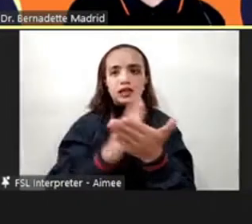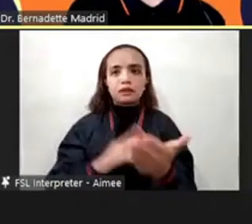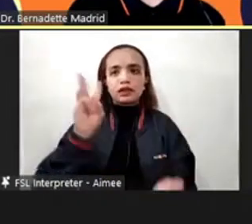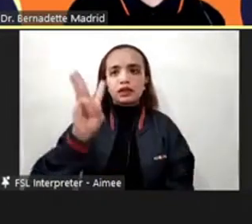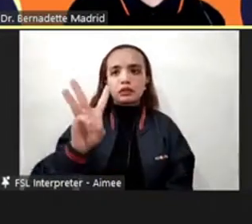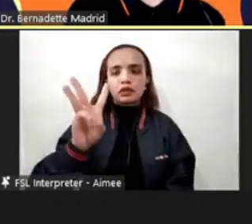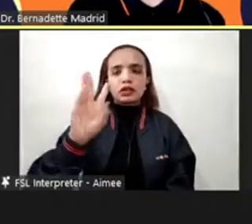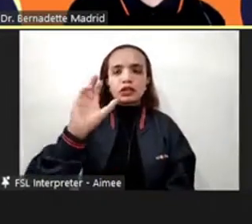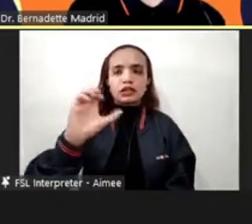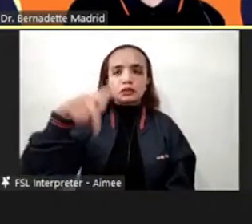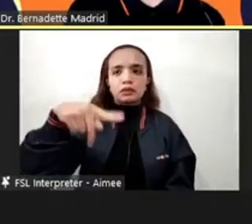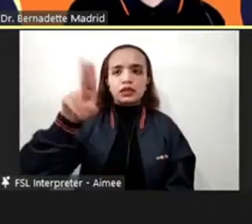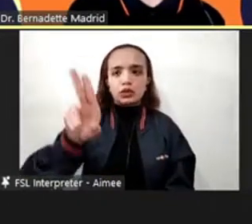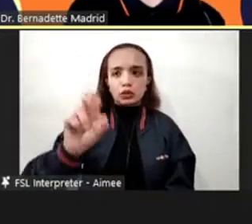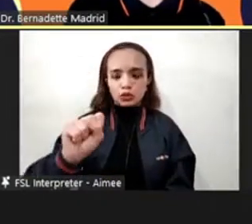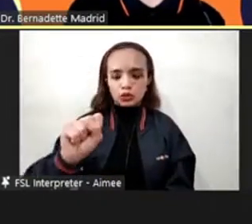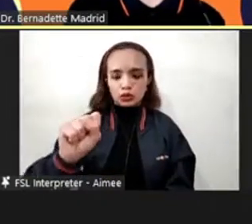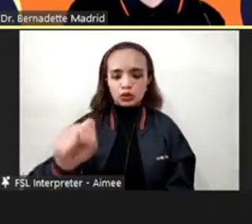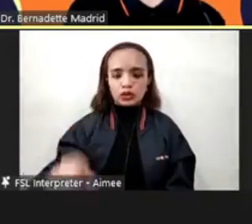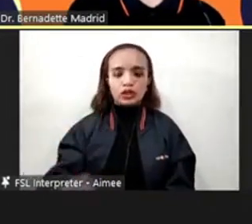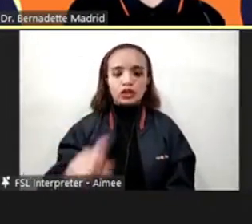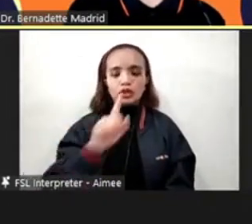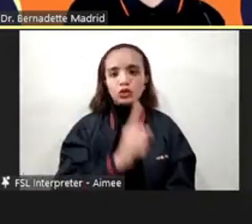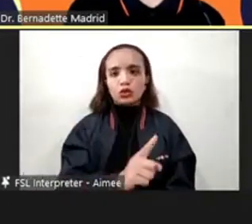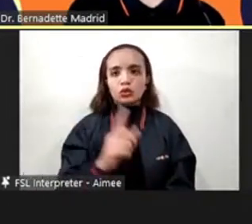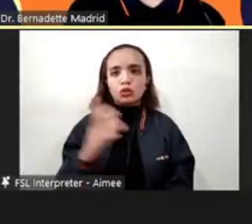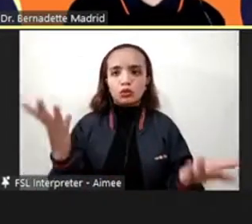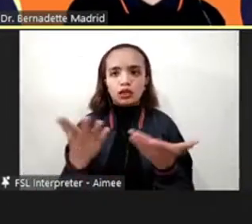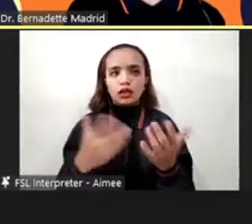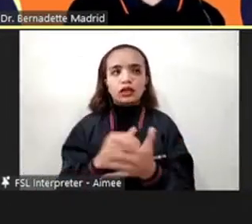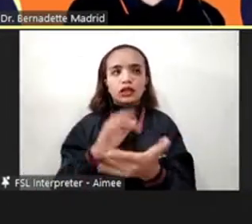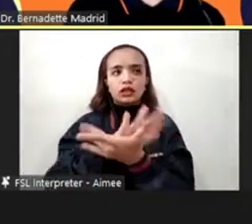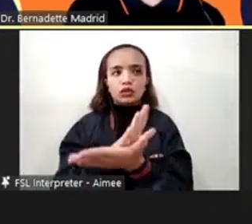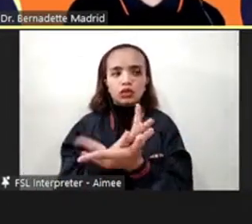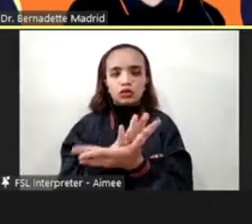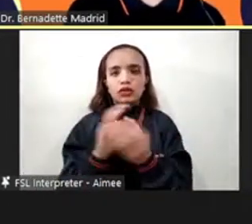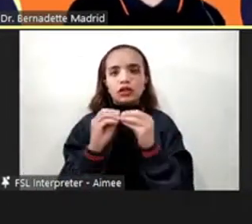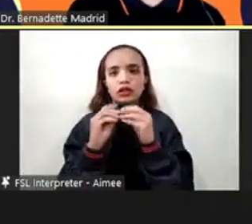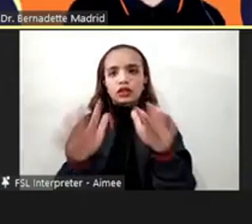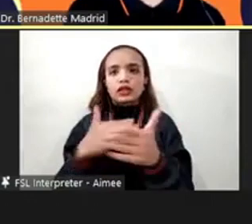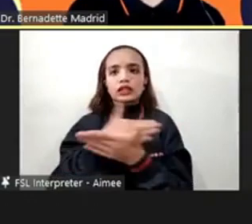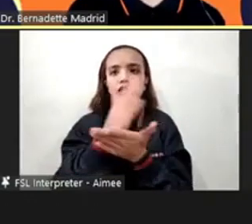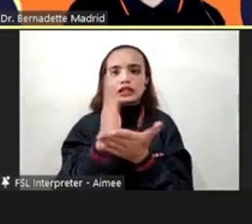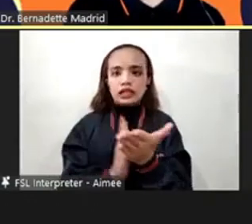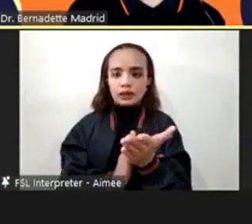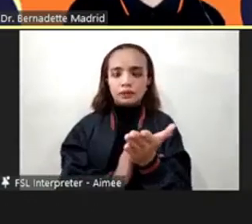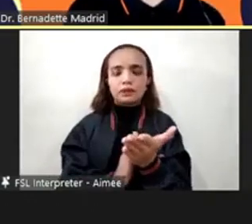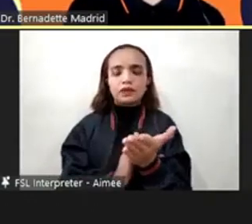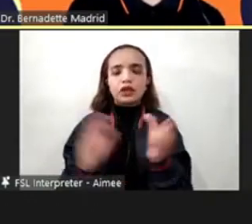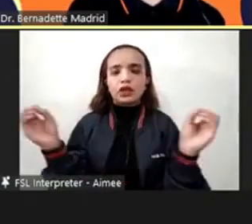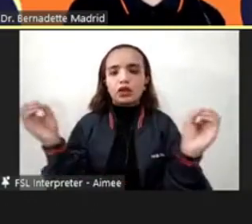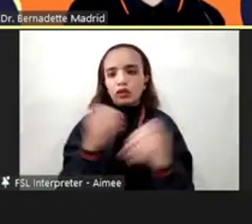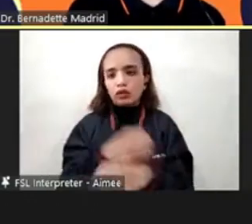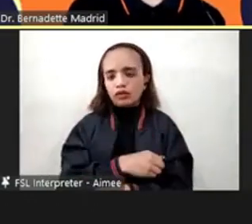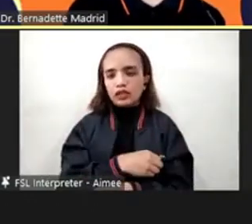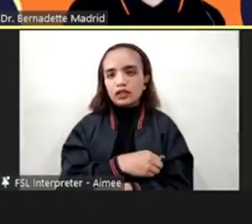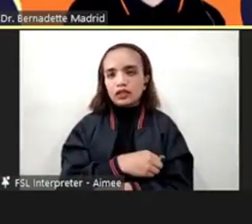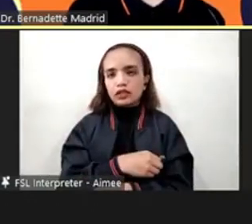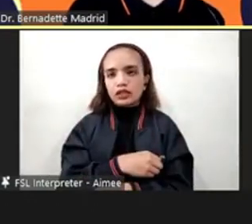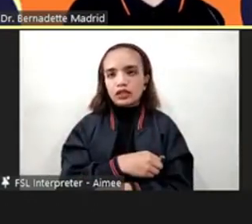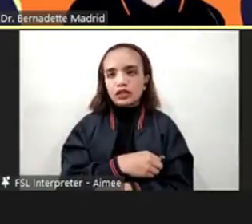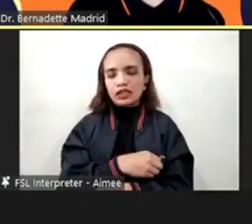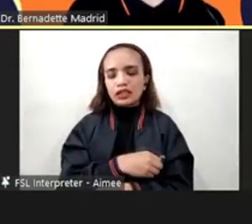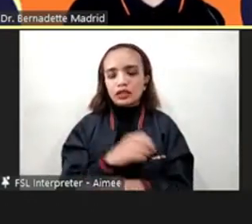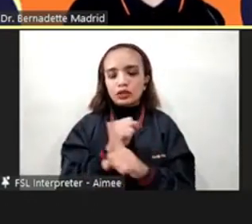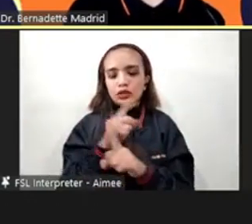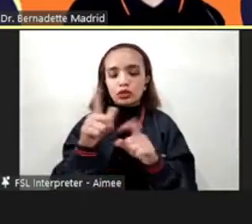people working in a WCPU were assigned in the COVID ward. Some social welfare offices, yung mga social workers,